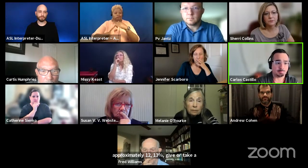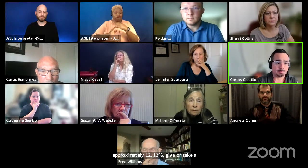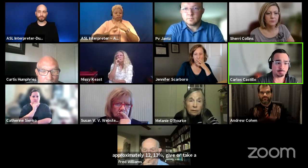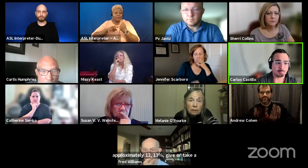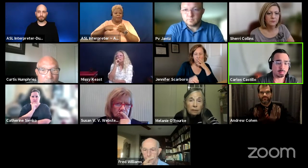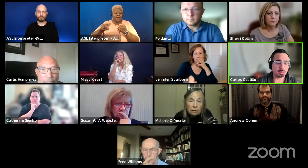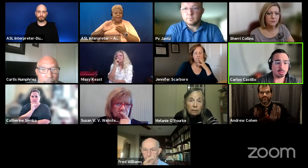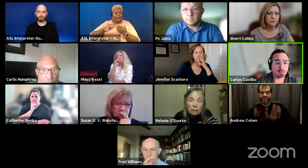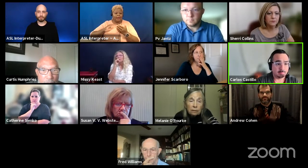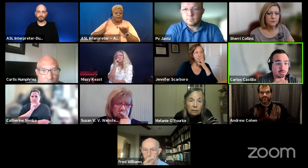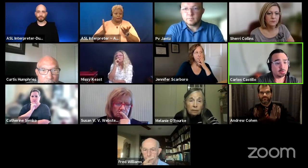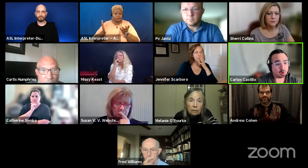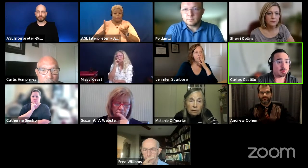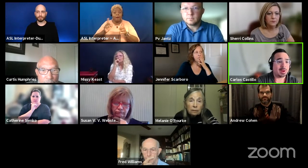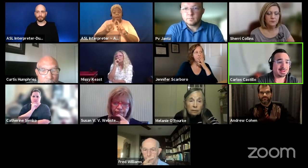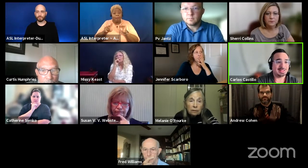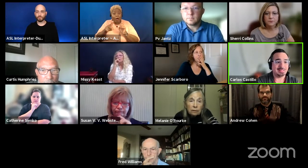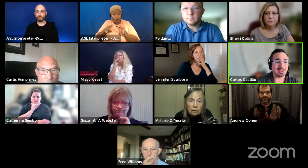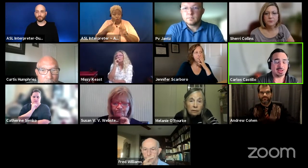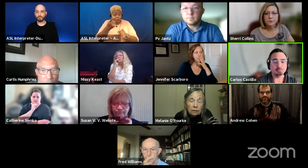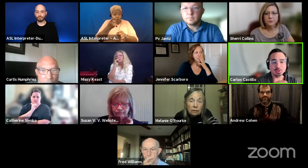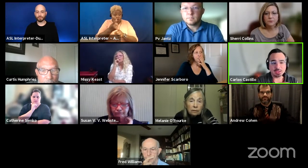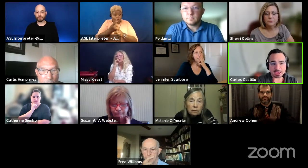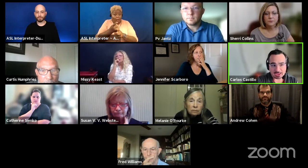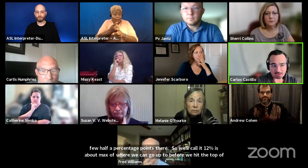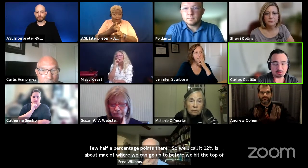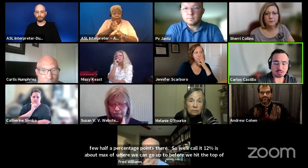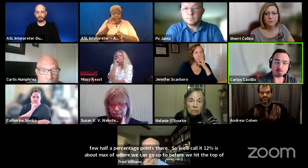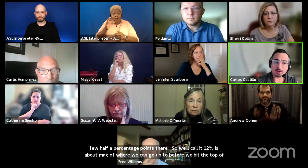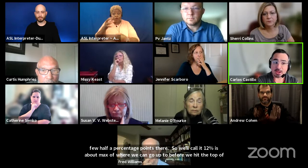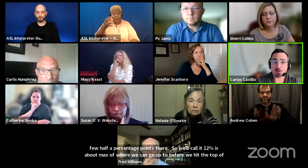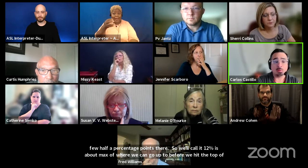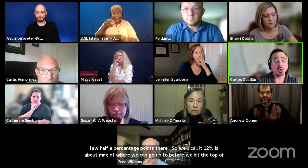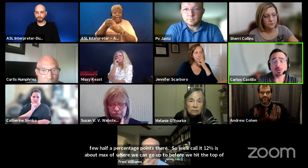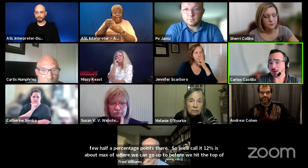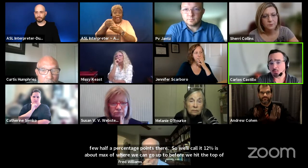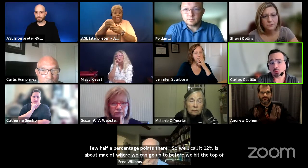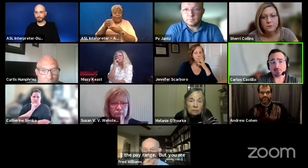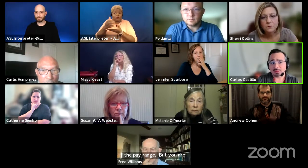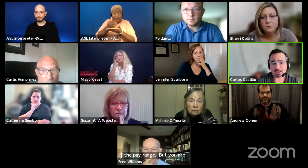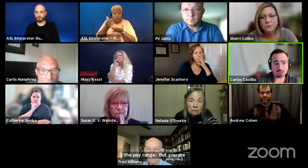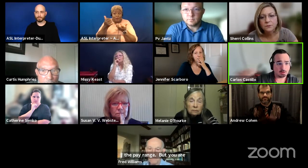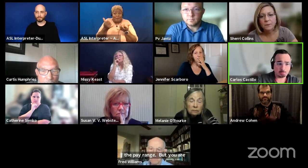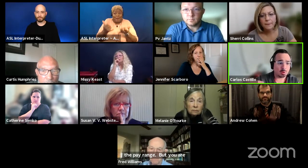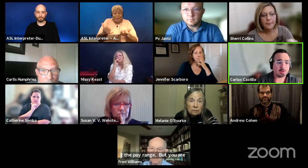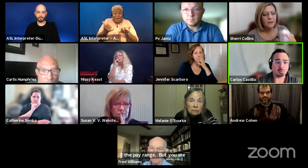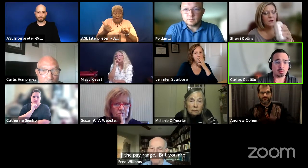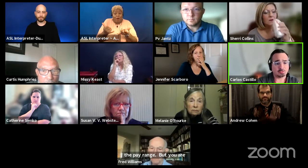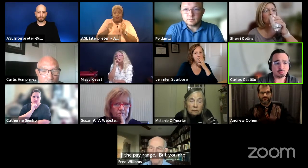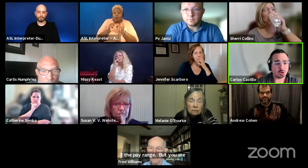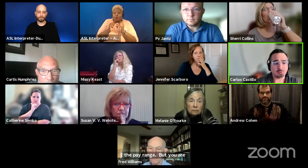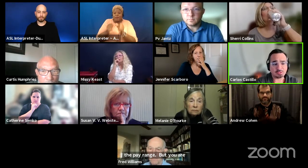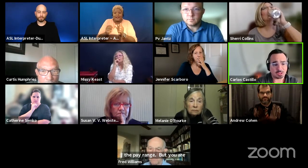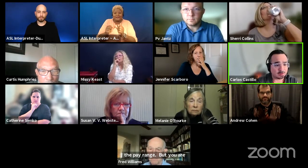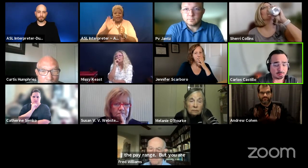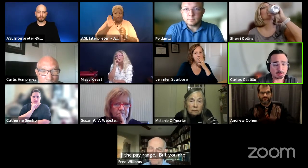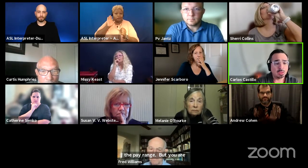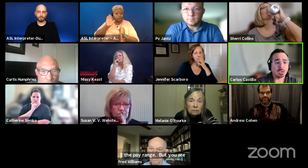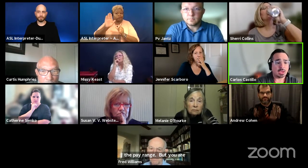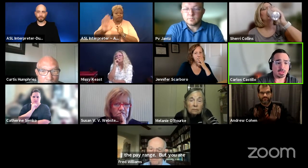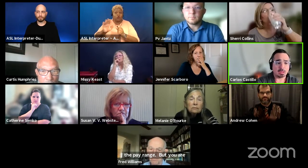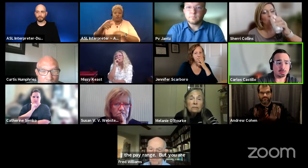range. But you are correct in that if we add to the salary now, that will maintain throughout the rest of Sherry's